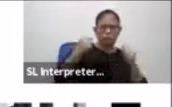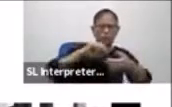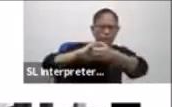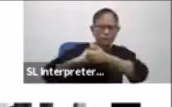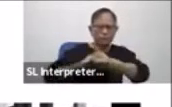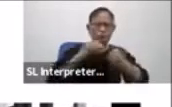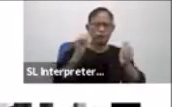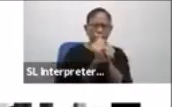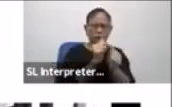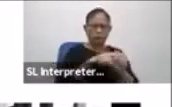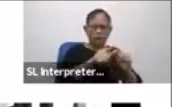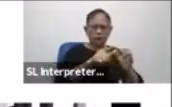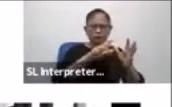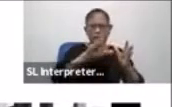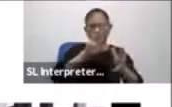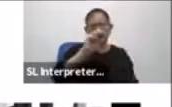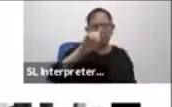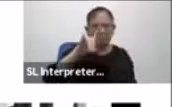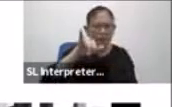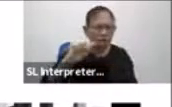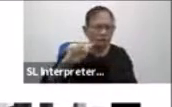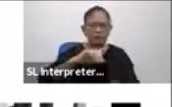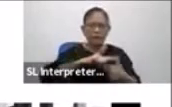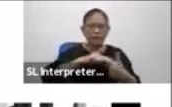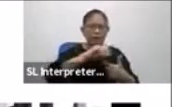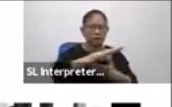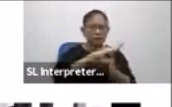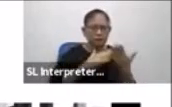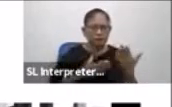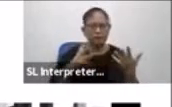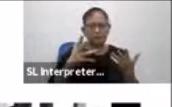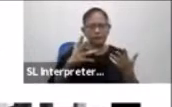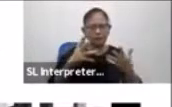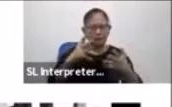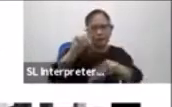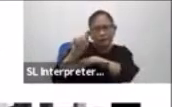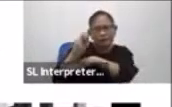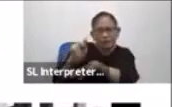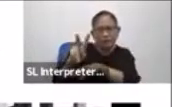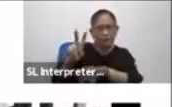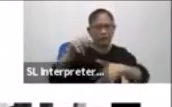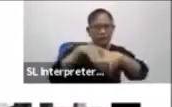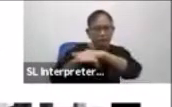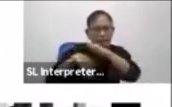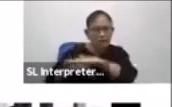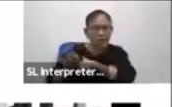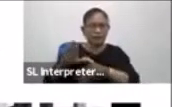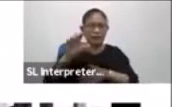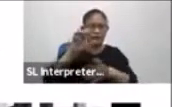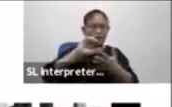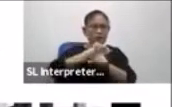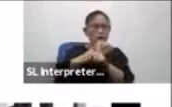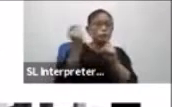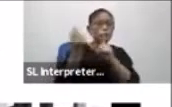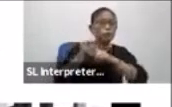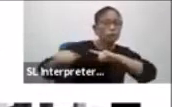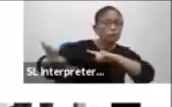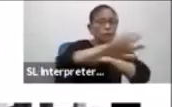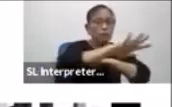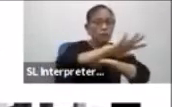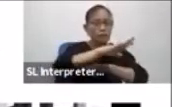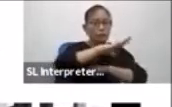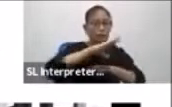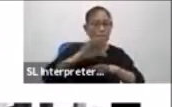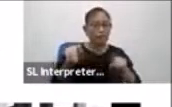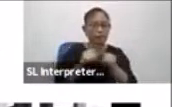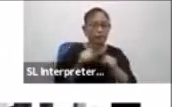of digital tools such as community-based radios, televisions were accessible, social media, and even SMS